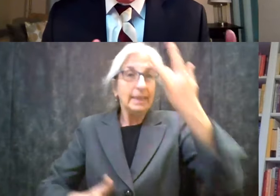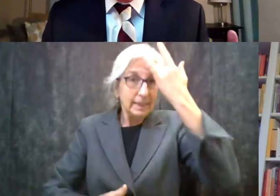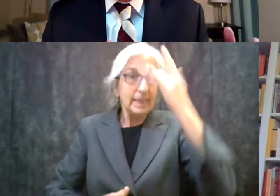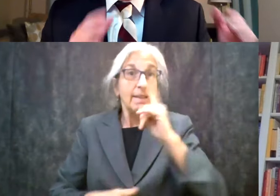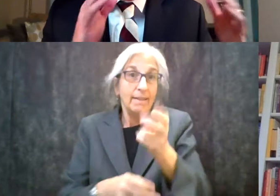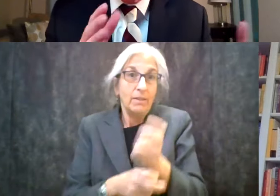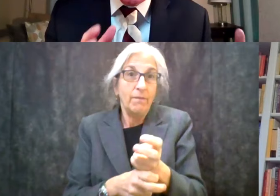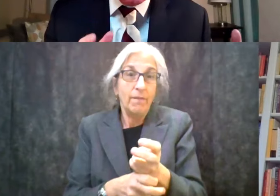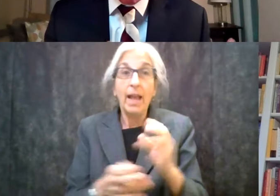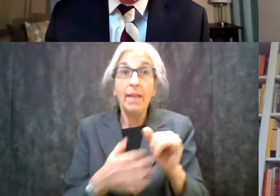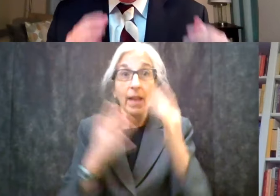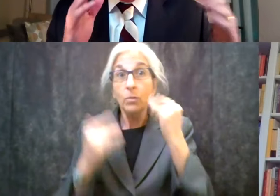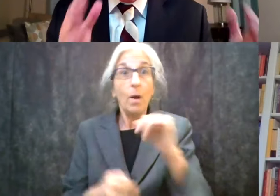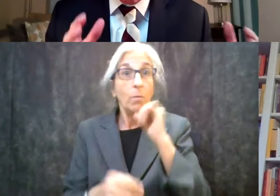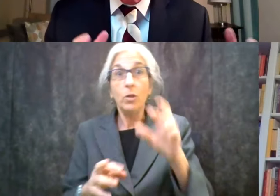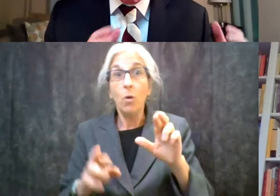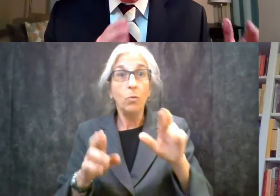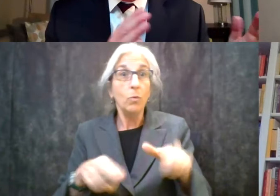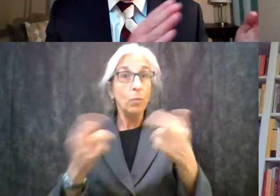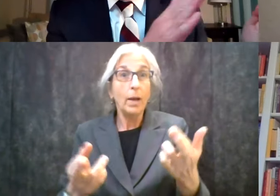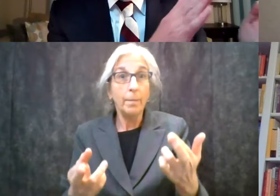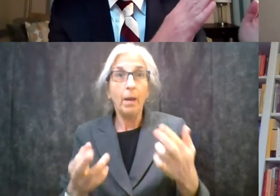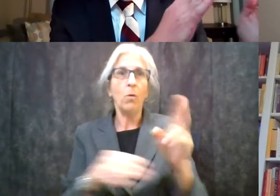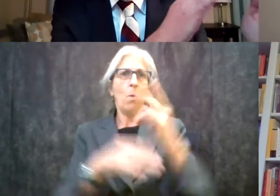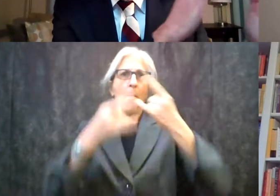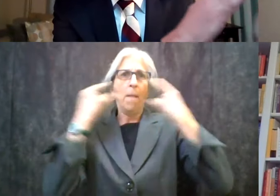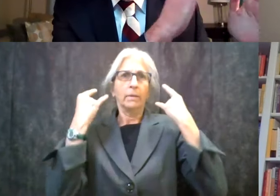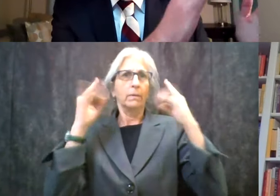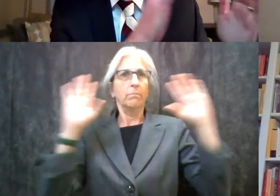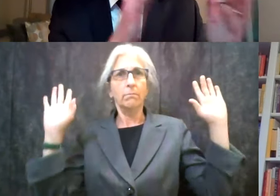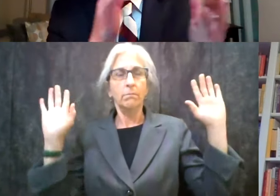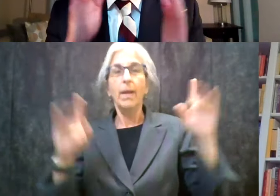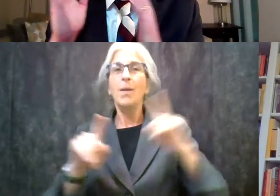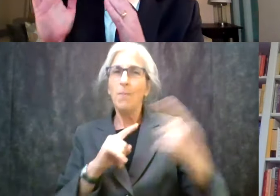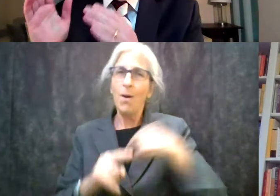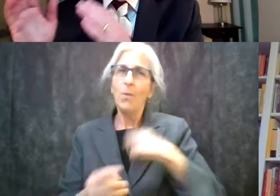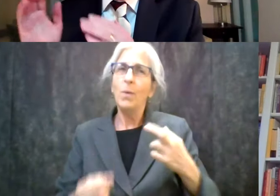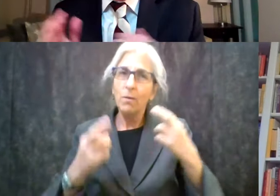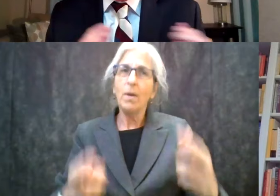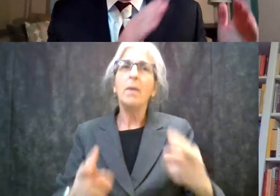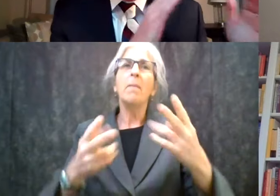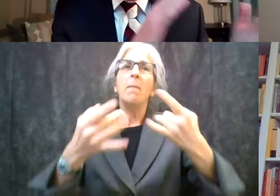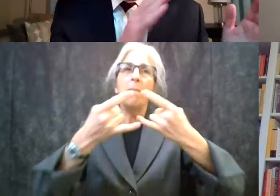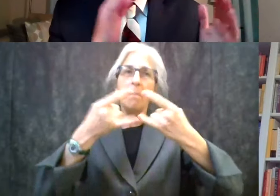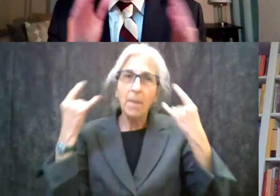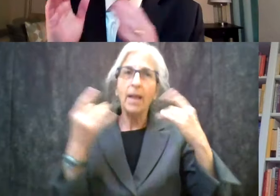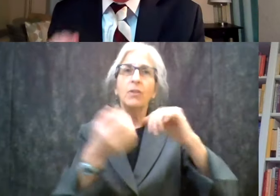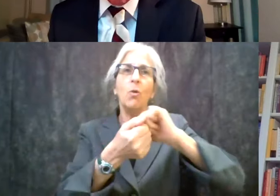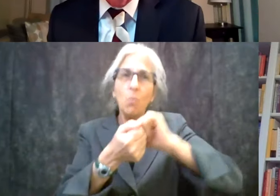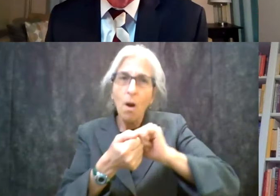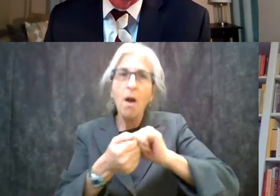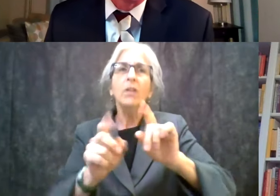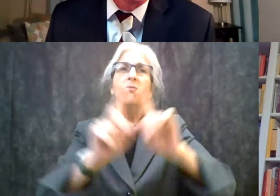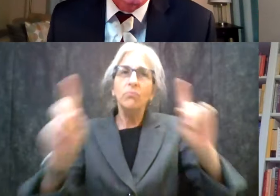thing for, we don't say just wear a mask or, we recommend this sort of multi-layer approach, many different